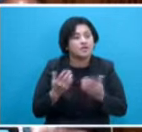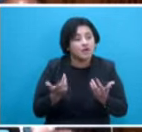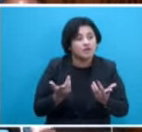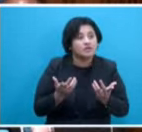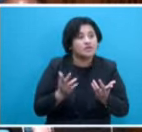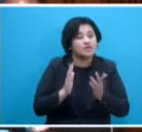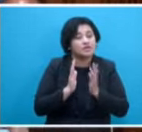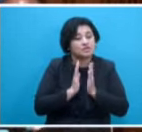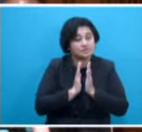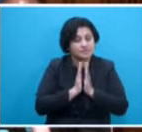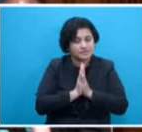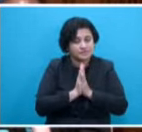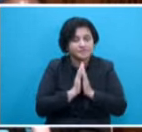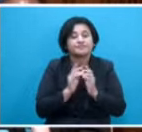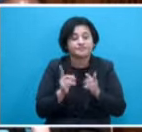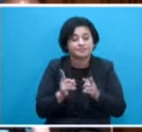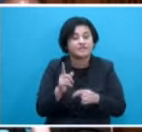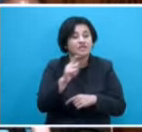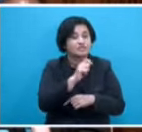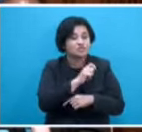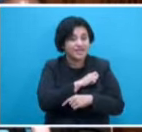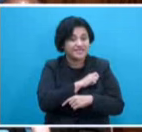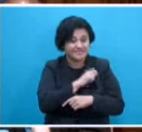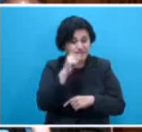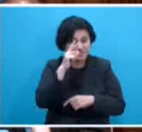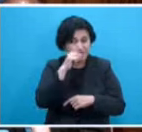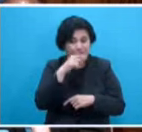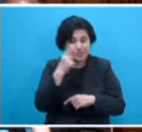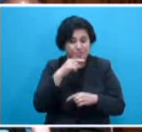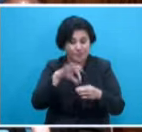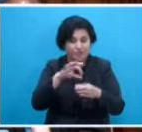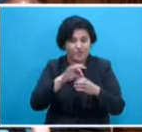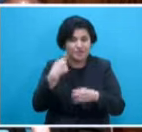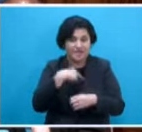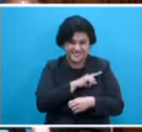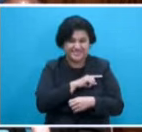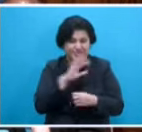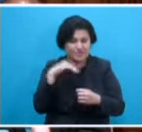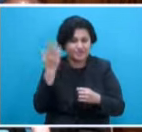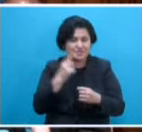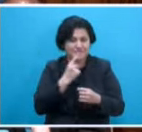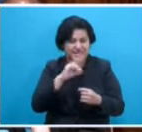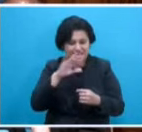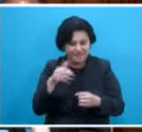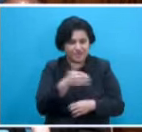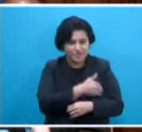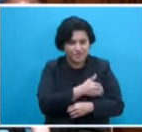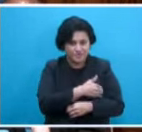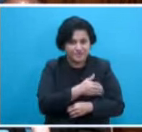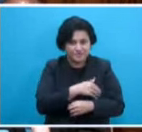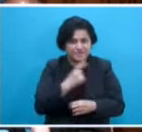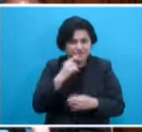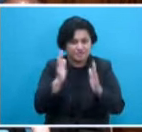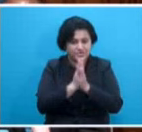Speaker, the trust the people who sent us here, this has been broken. Until this becomes clear, many of us